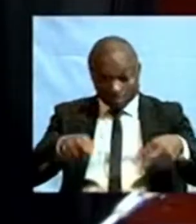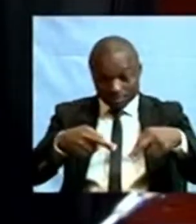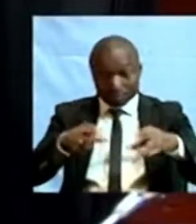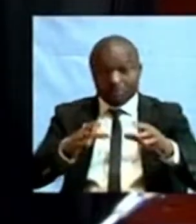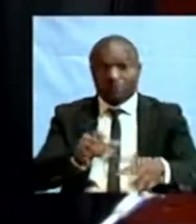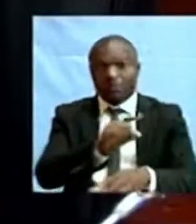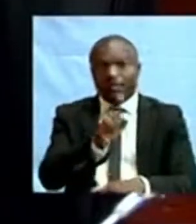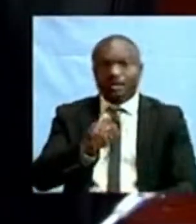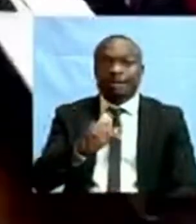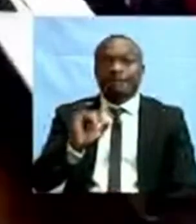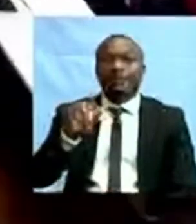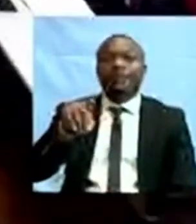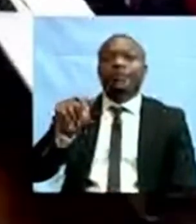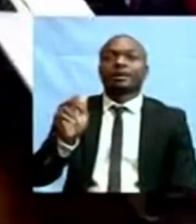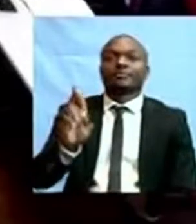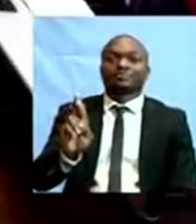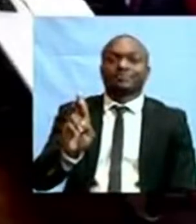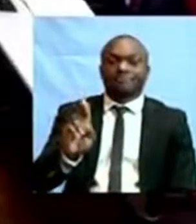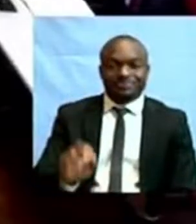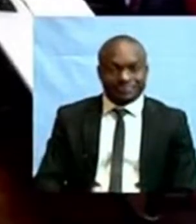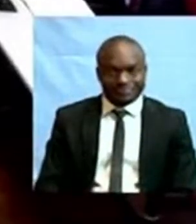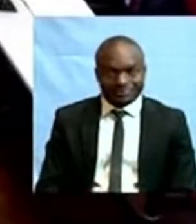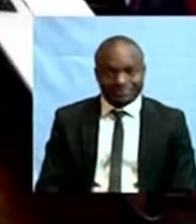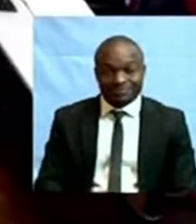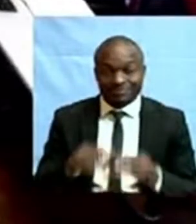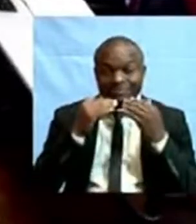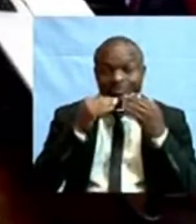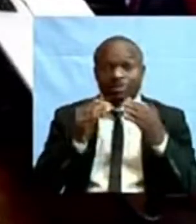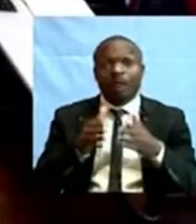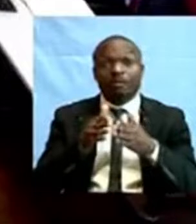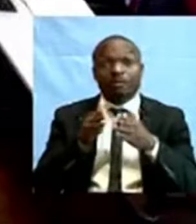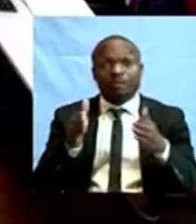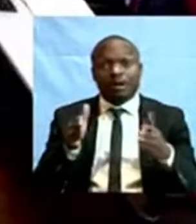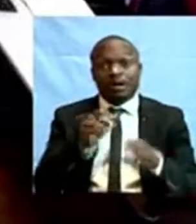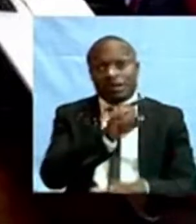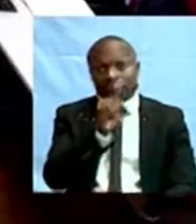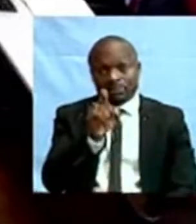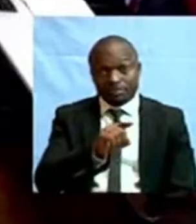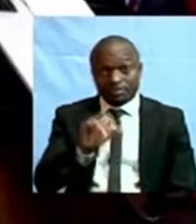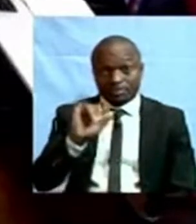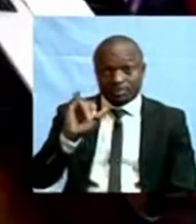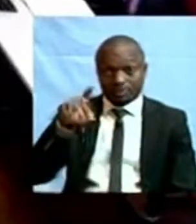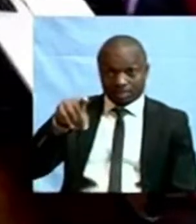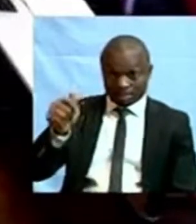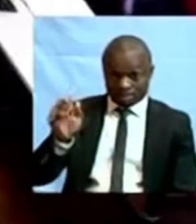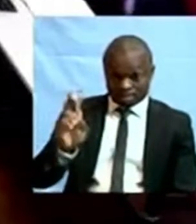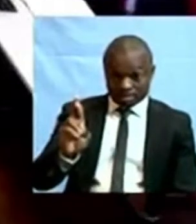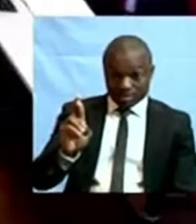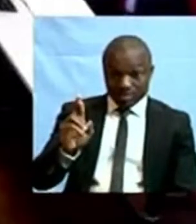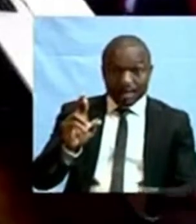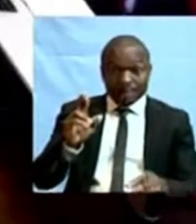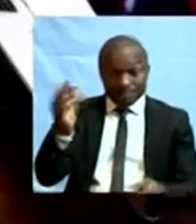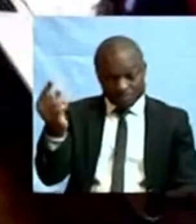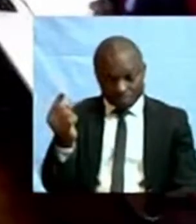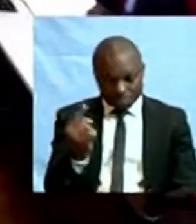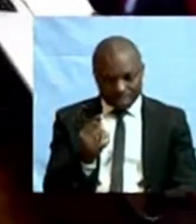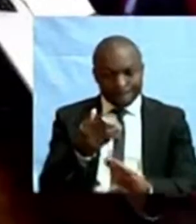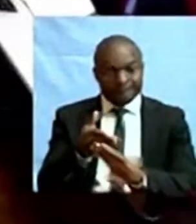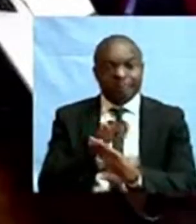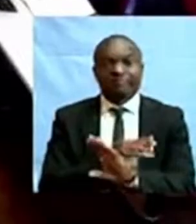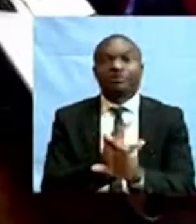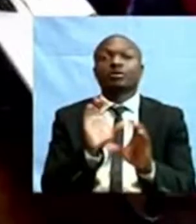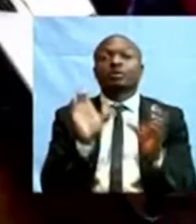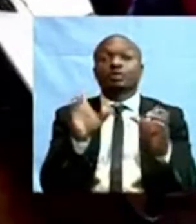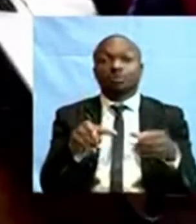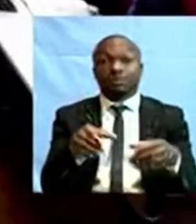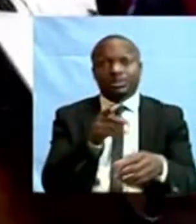ZIPA. Thank you so much, ZIPA. Whenever you appear before a parliamentary